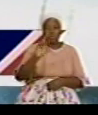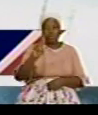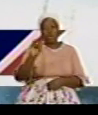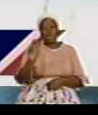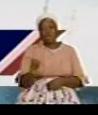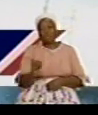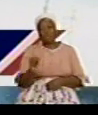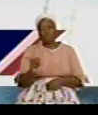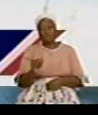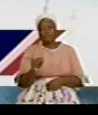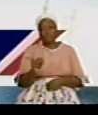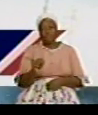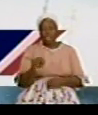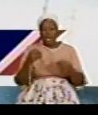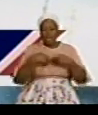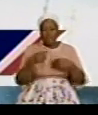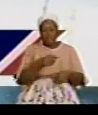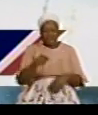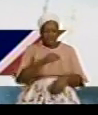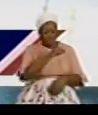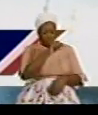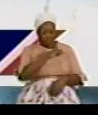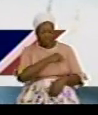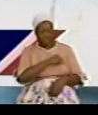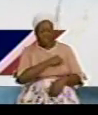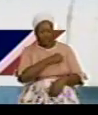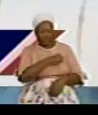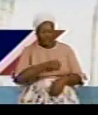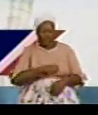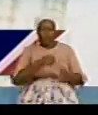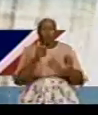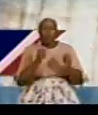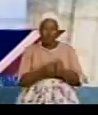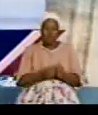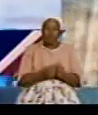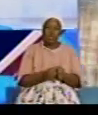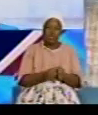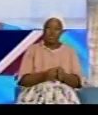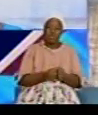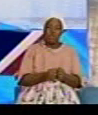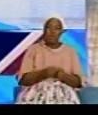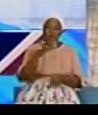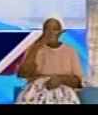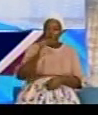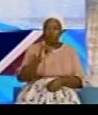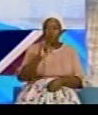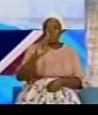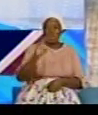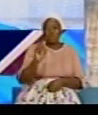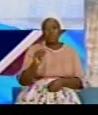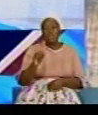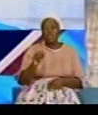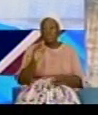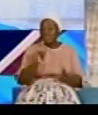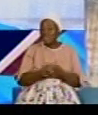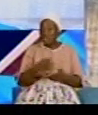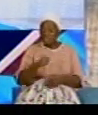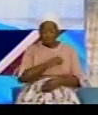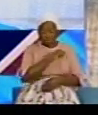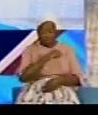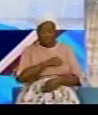conscience seared with a hot iron, that the conscience is now